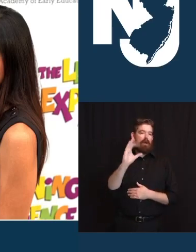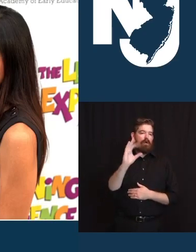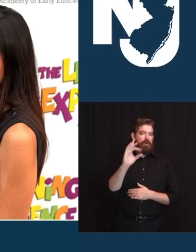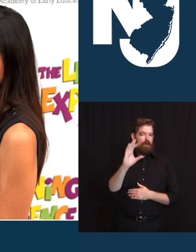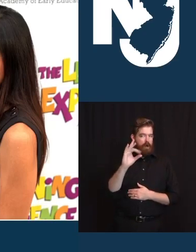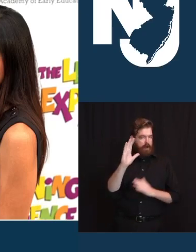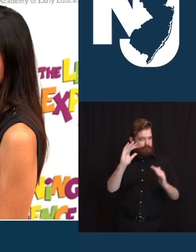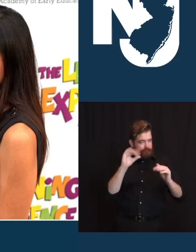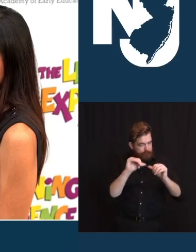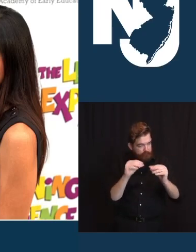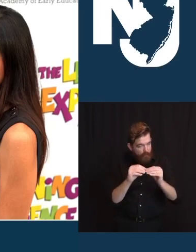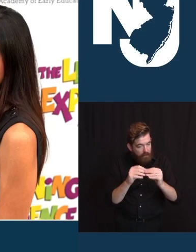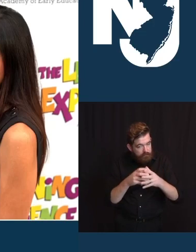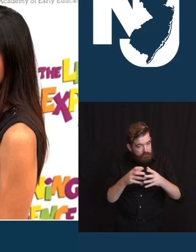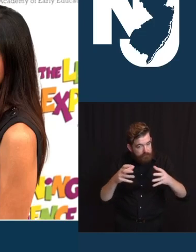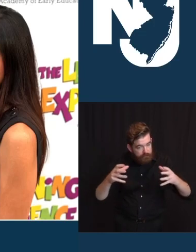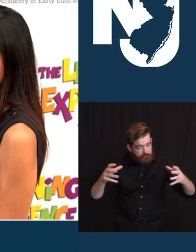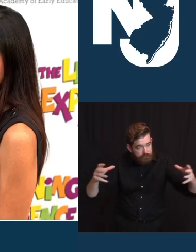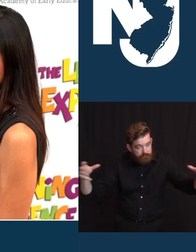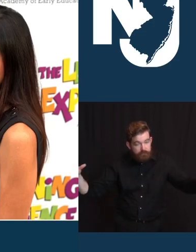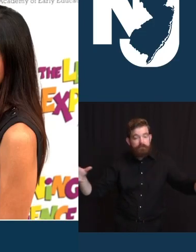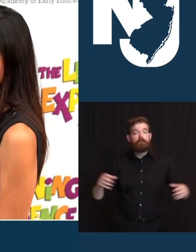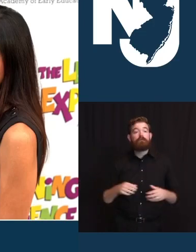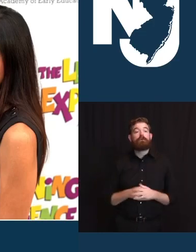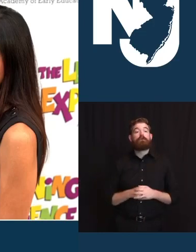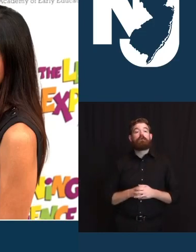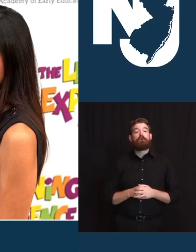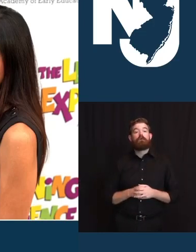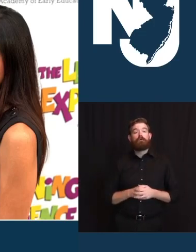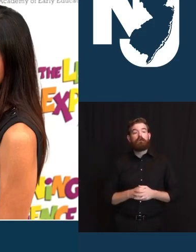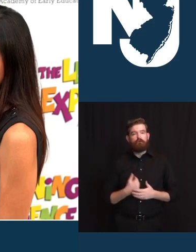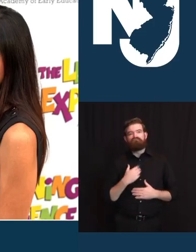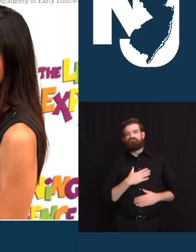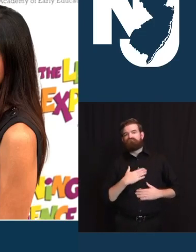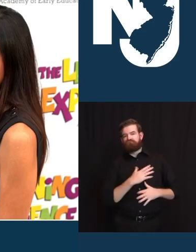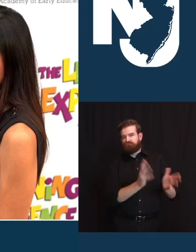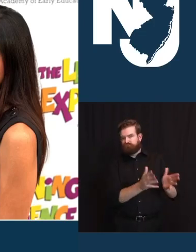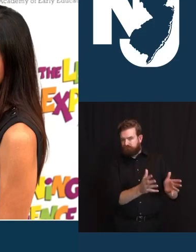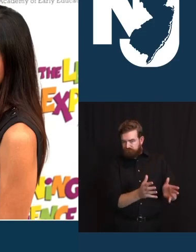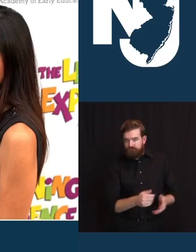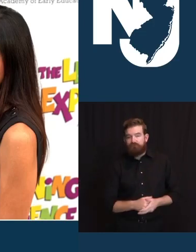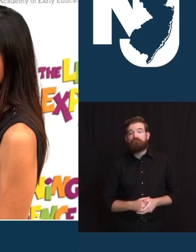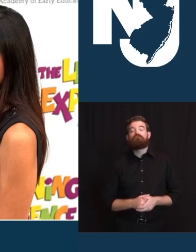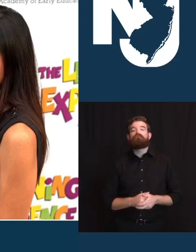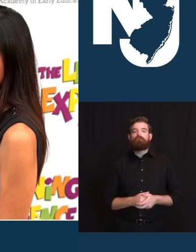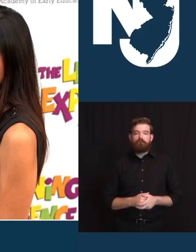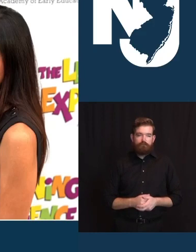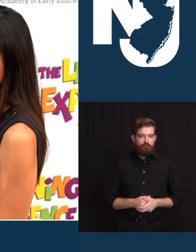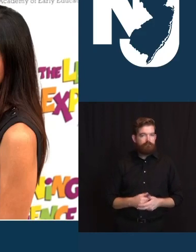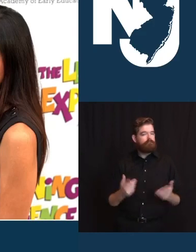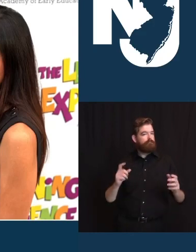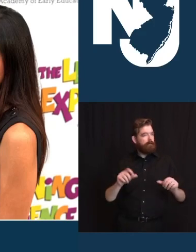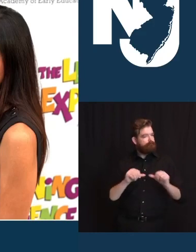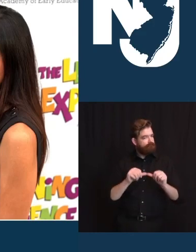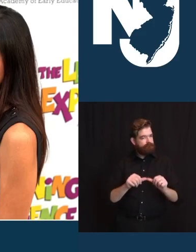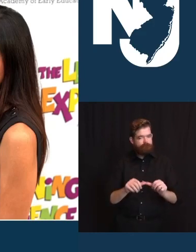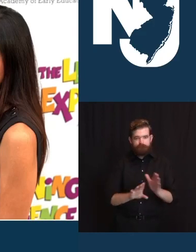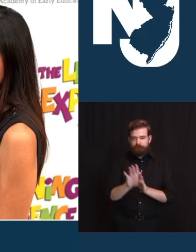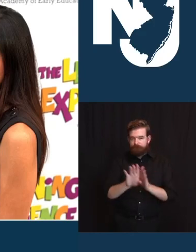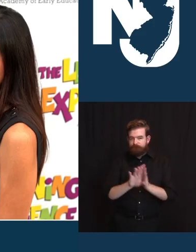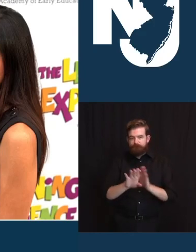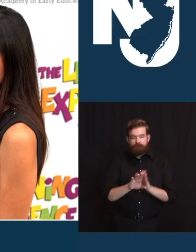I had, again, the great pleasure of speaking with her on Wednesday. I know is that as we continue our road back, she and her team are going to be even more important to families